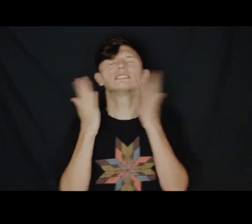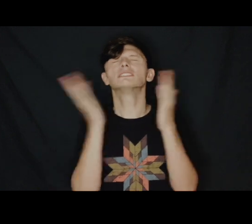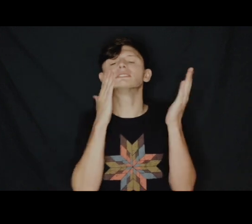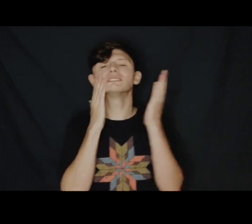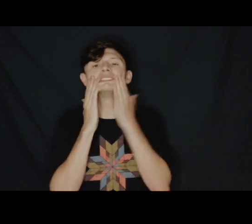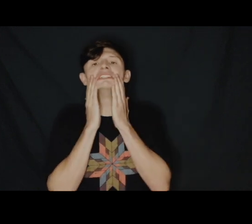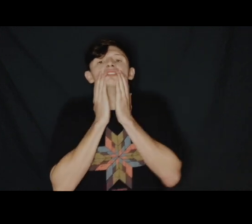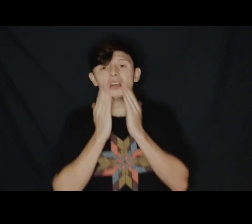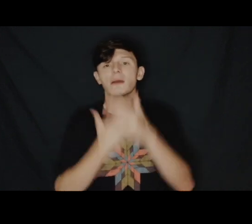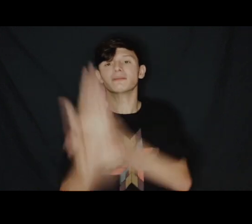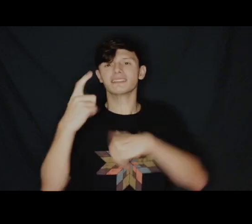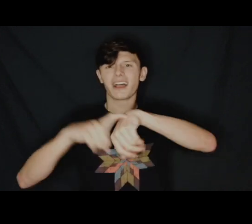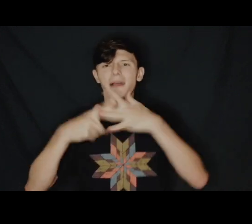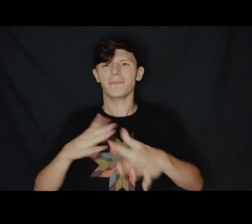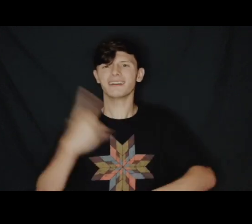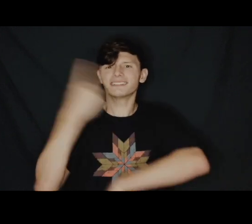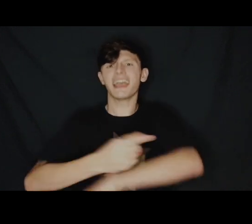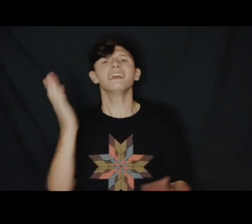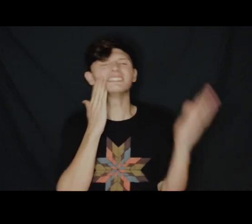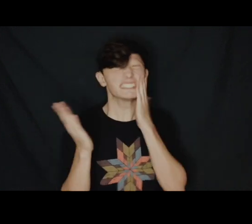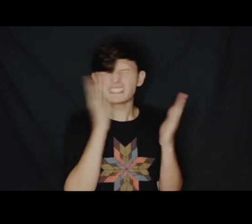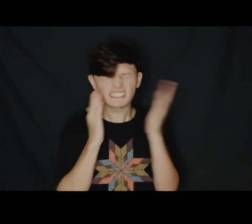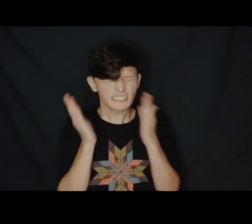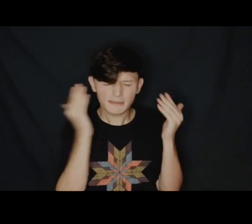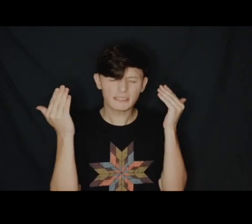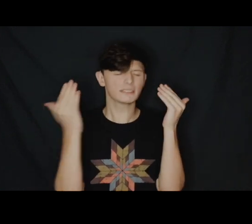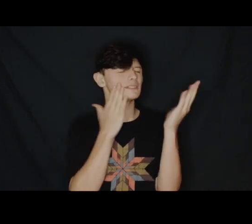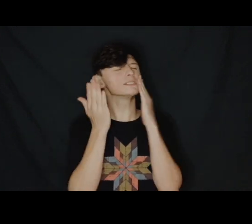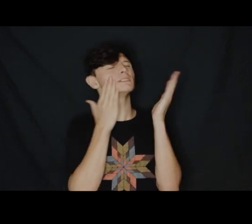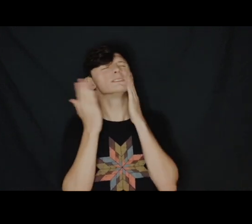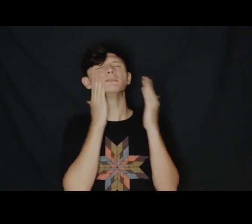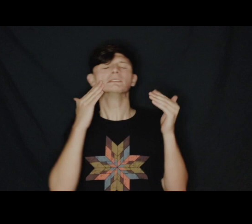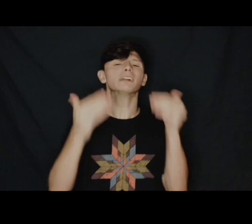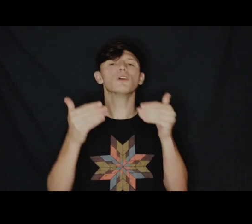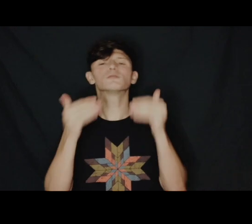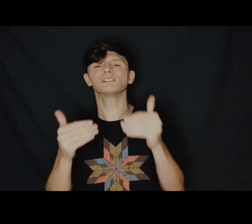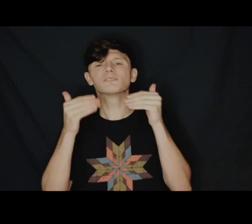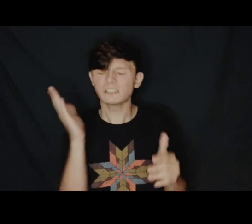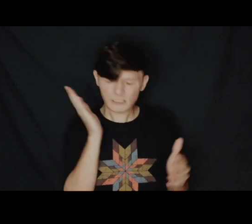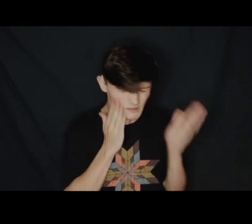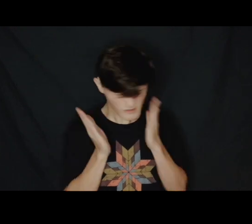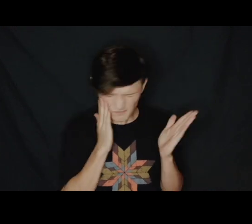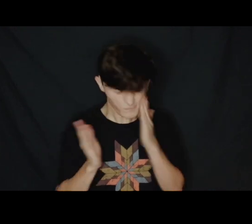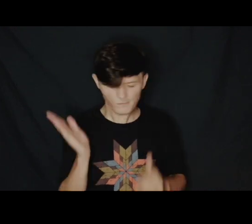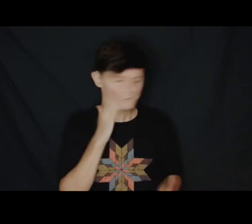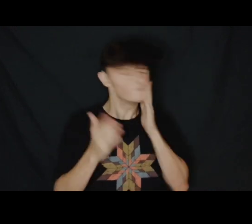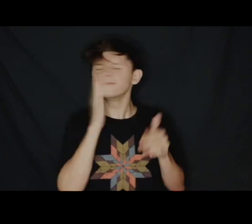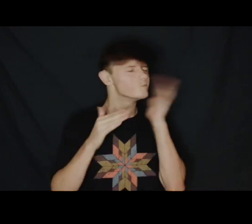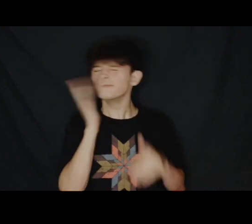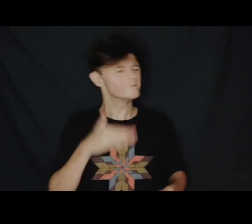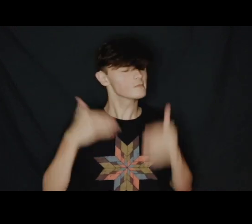okay. Good morning, time to start the day. Come on, come on, go, go. Come